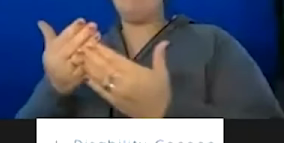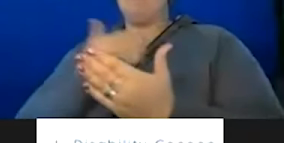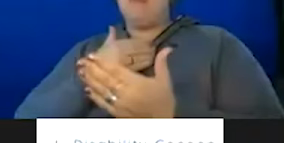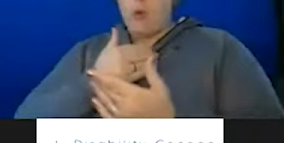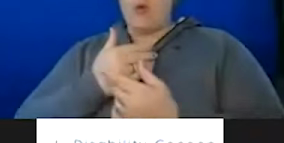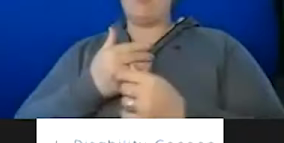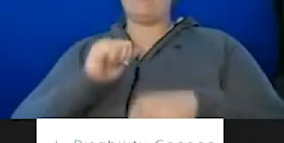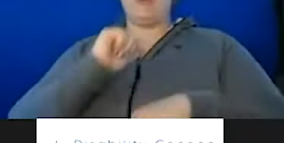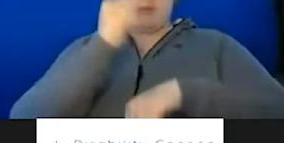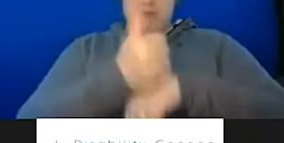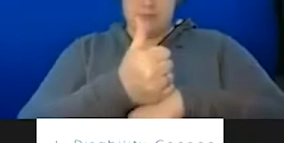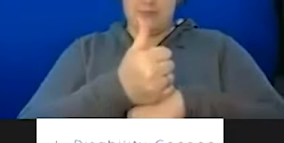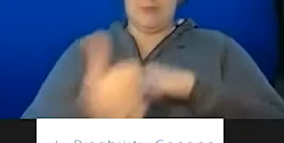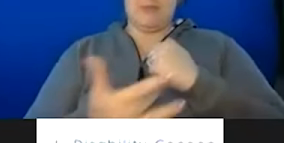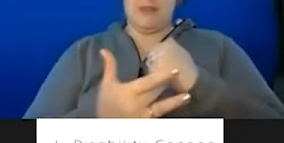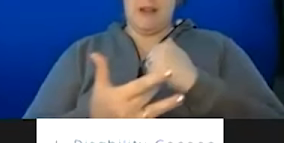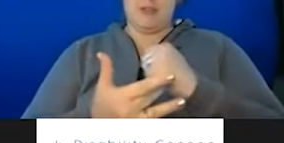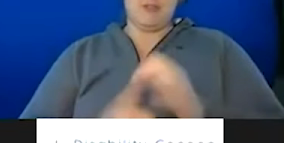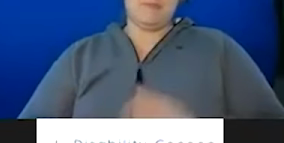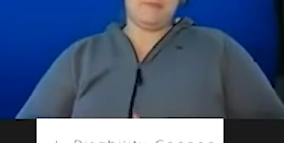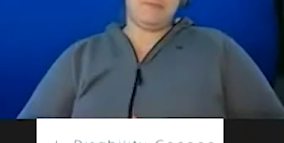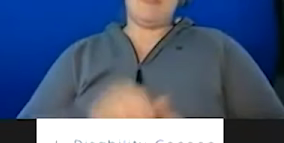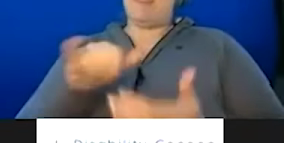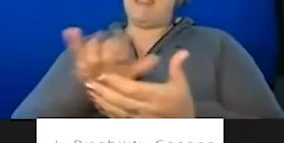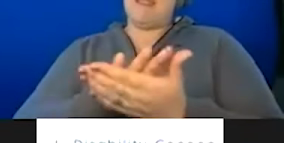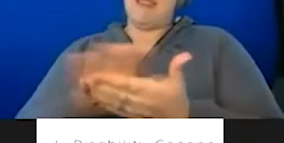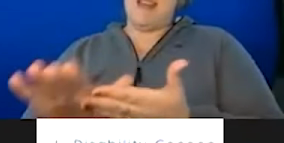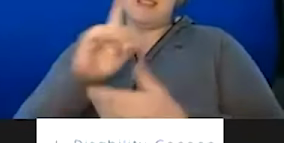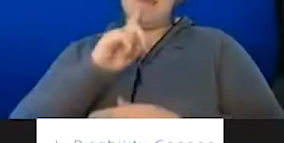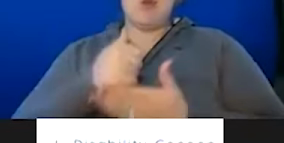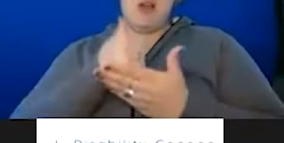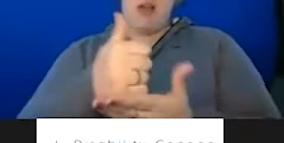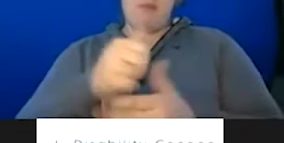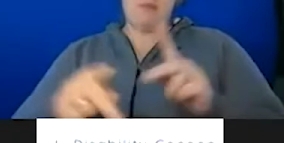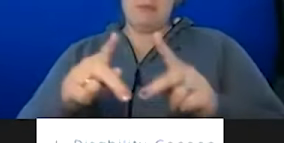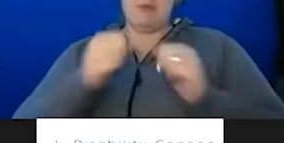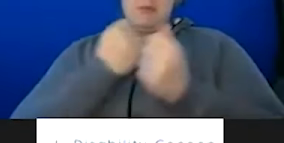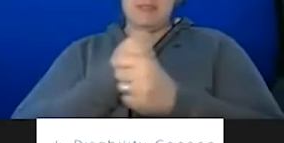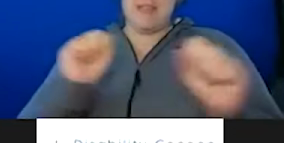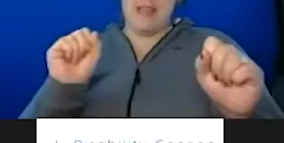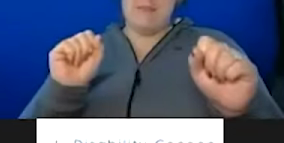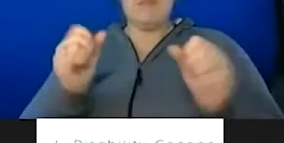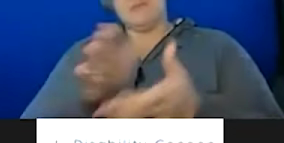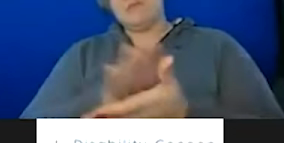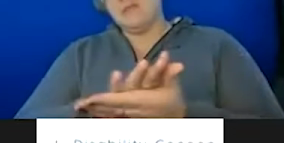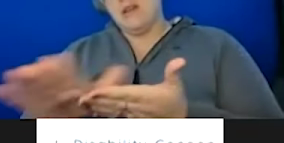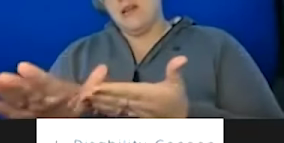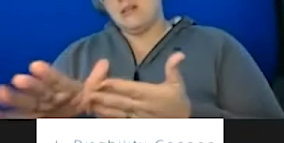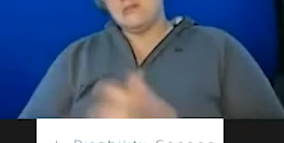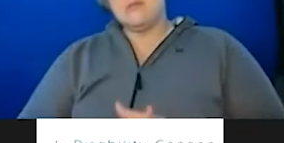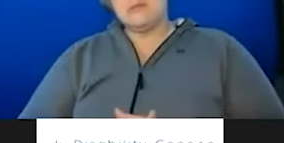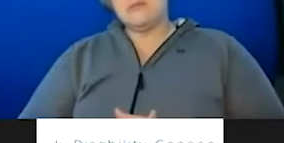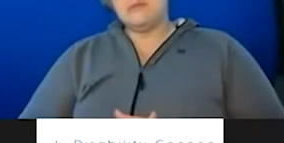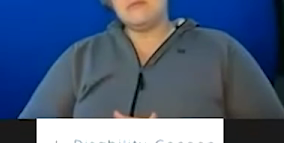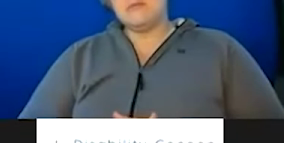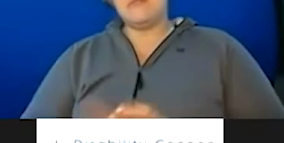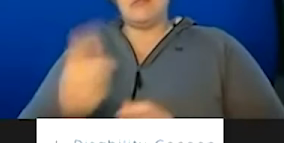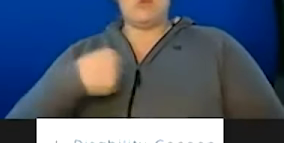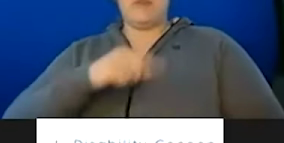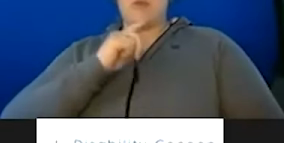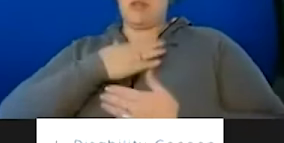great piece of technology to help people be safe. And it's something that we really enjoy using. As